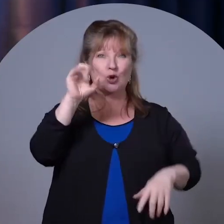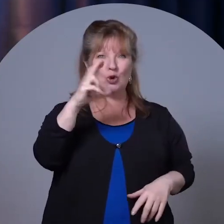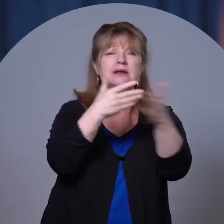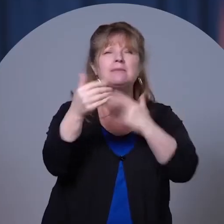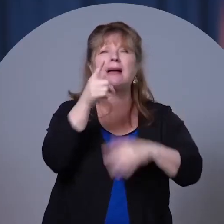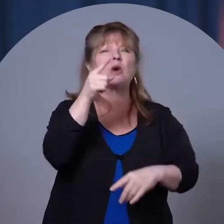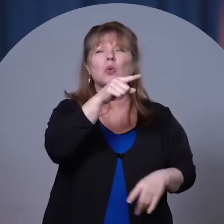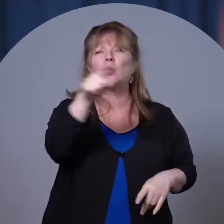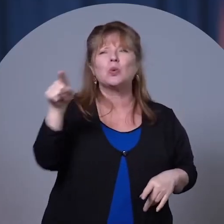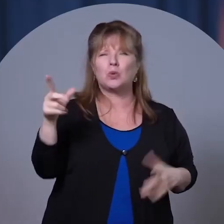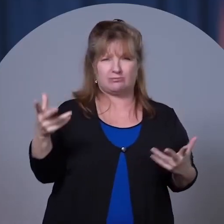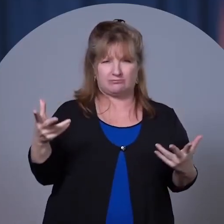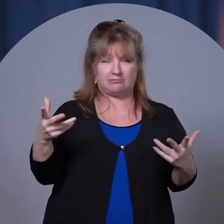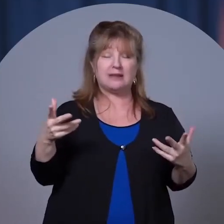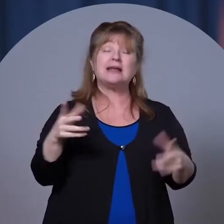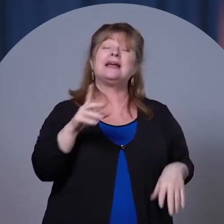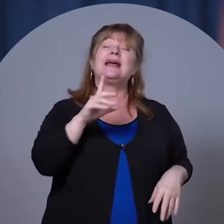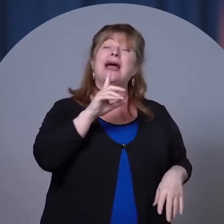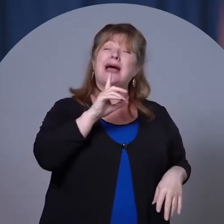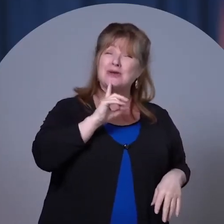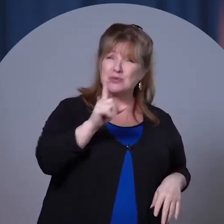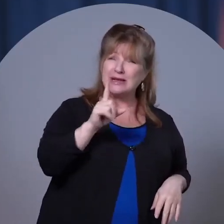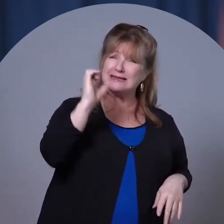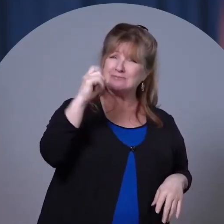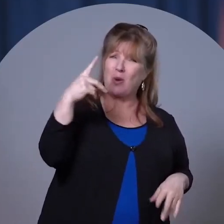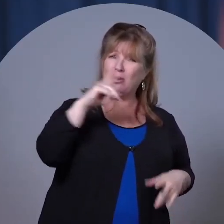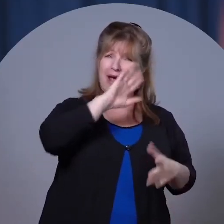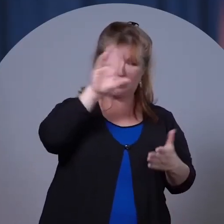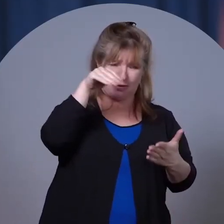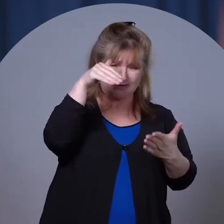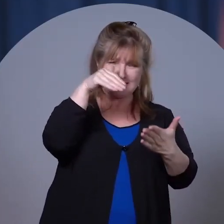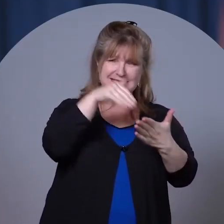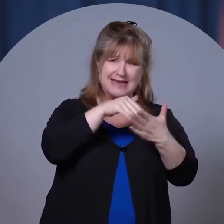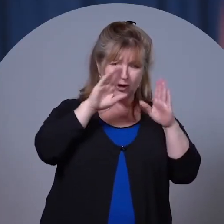Now let's hear from local business owner and musician, Patty Tully.